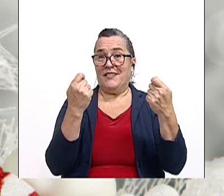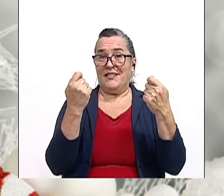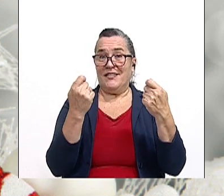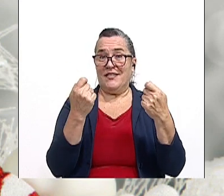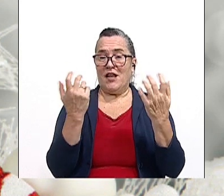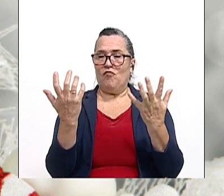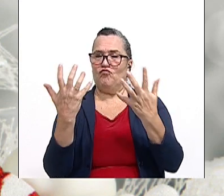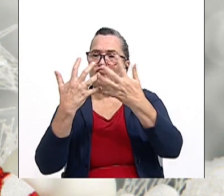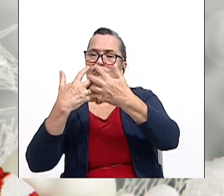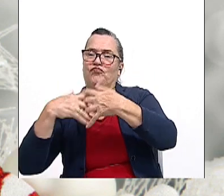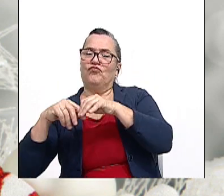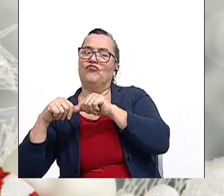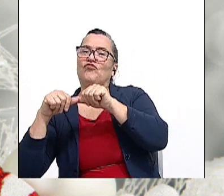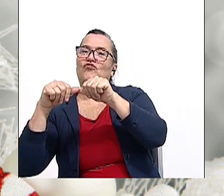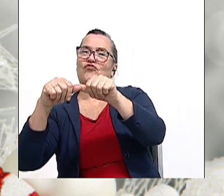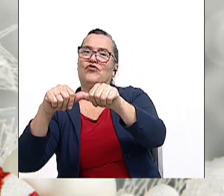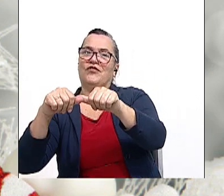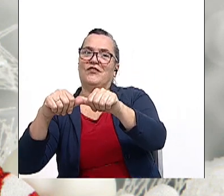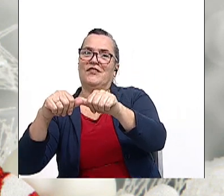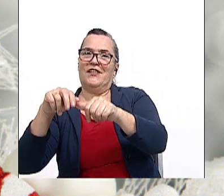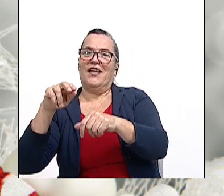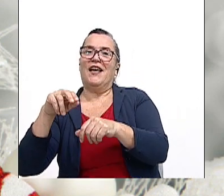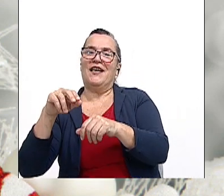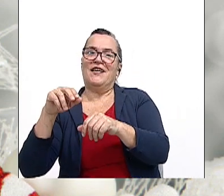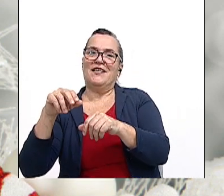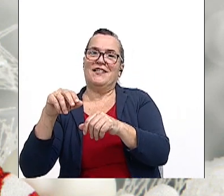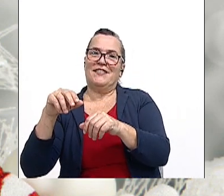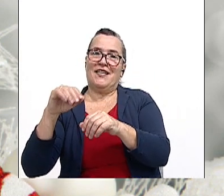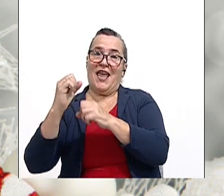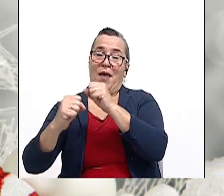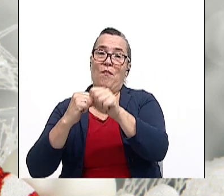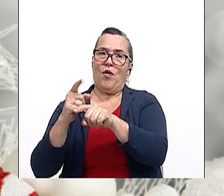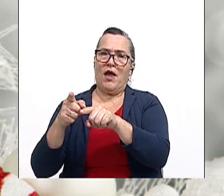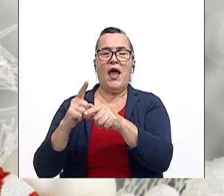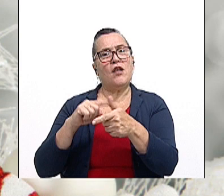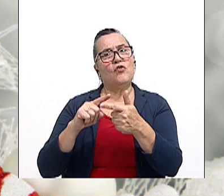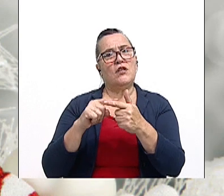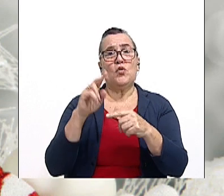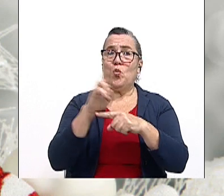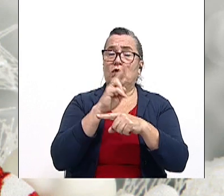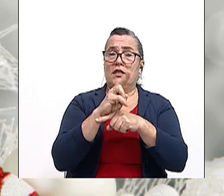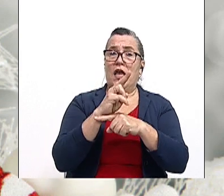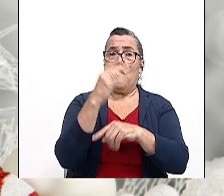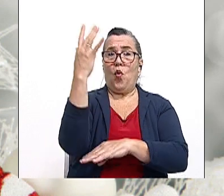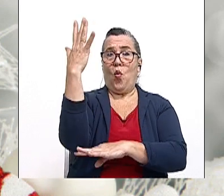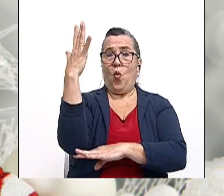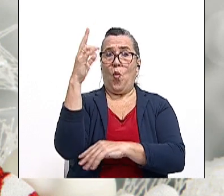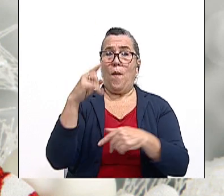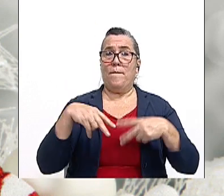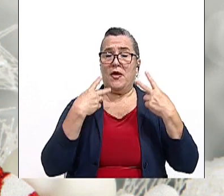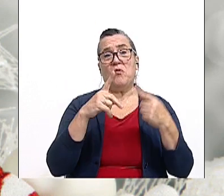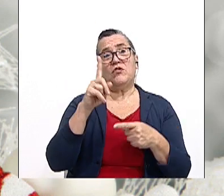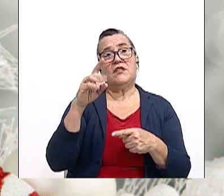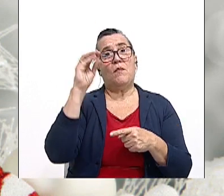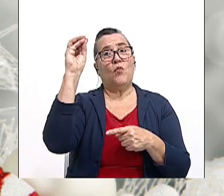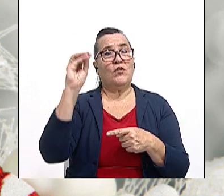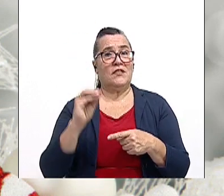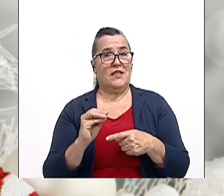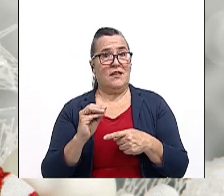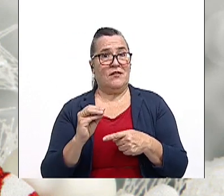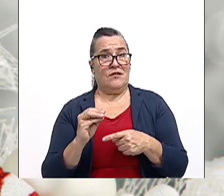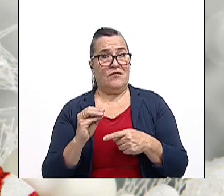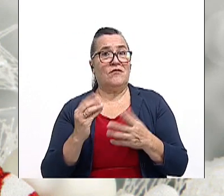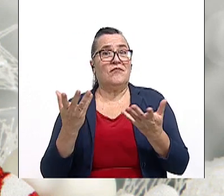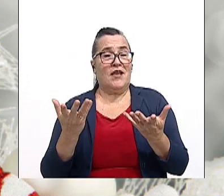a sustainable season. We can use a living Christmas tree. They are 100%